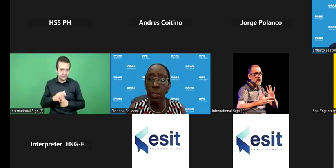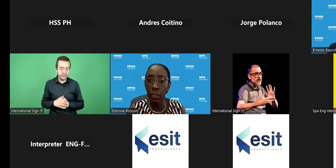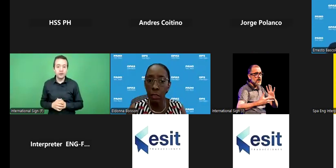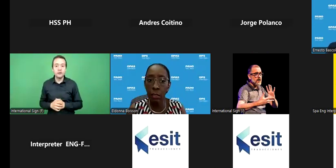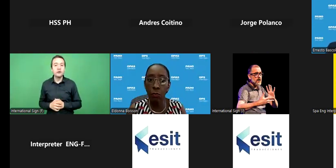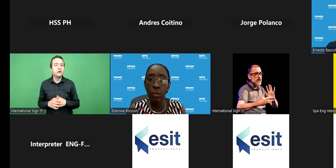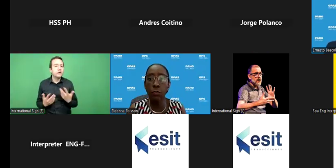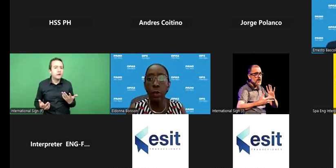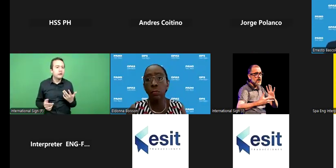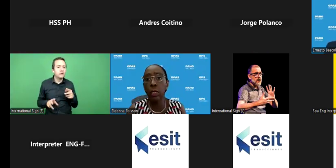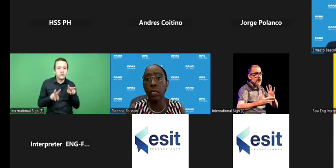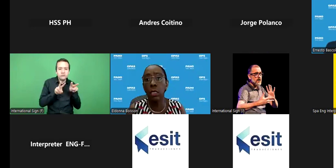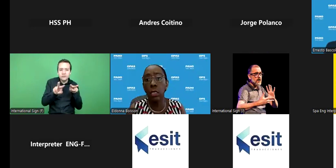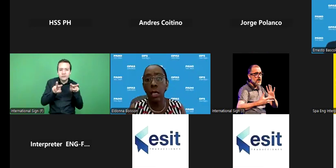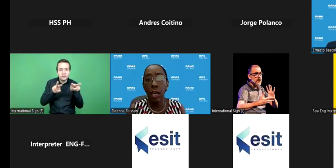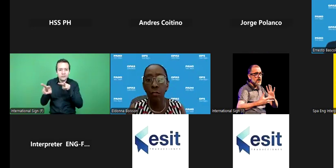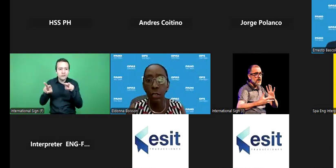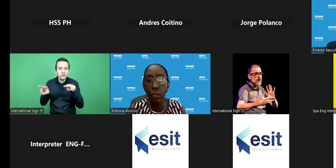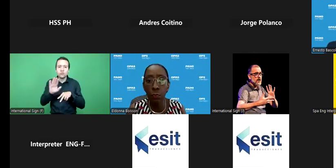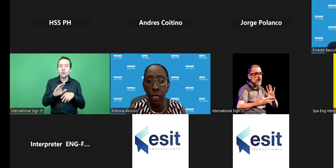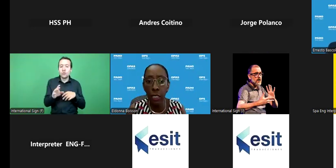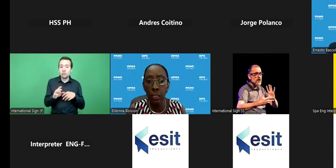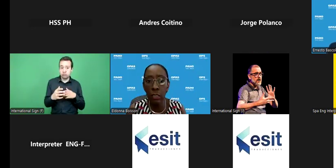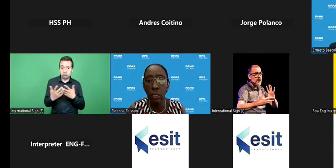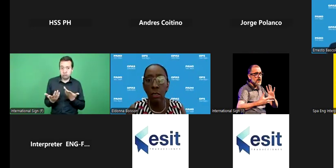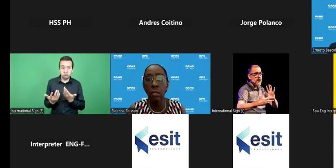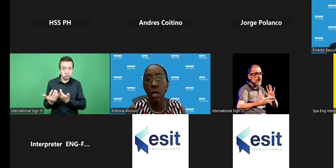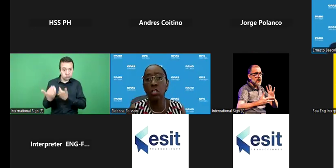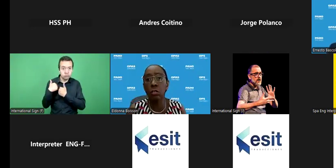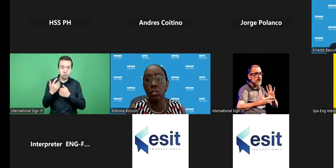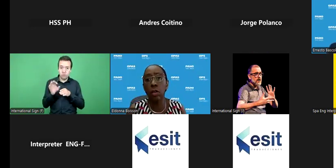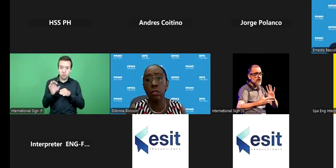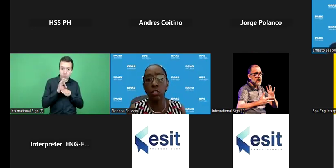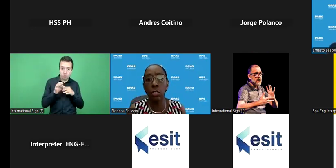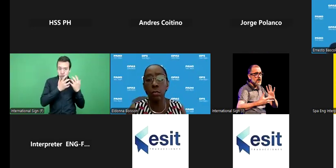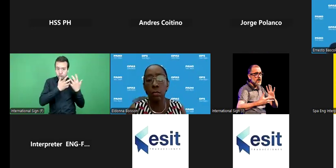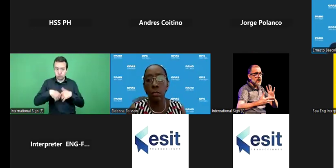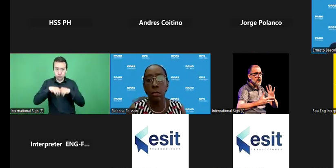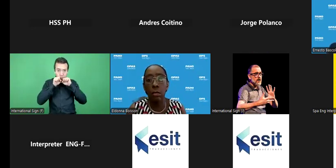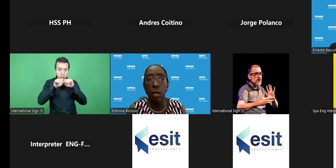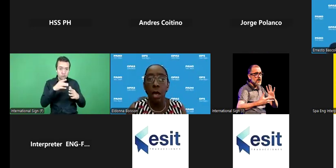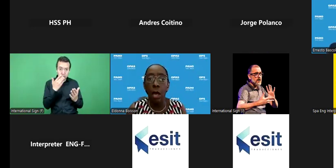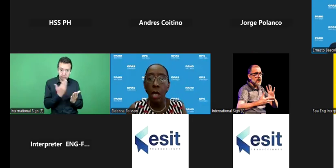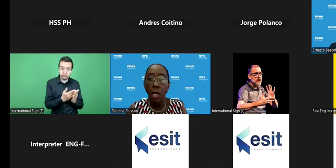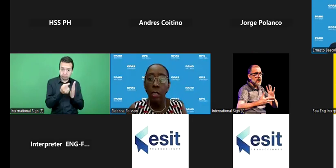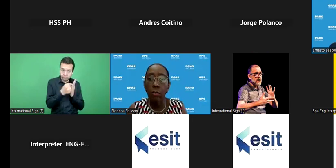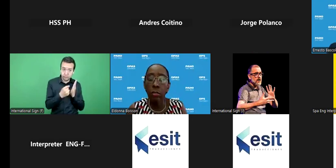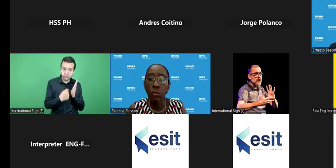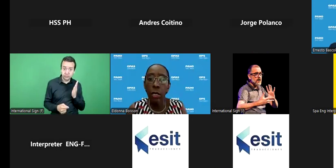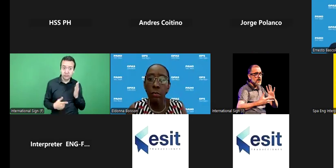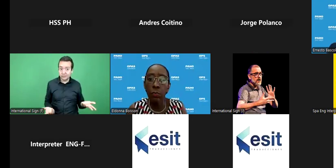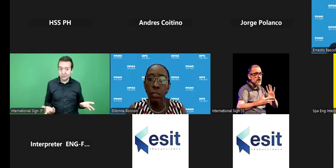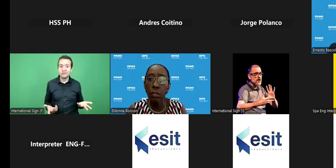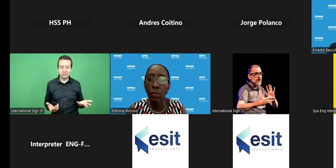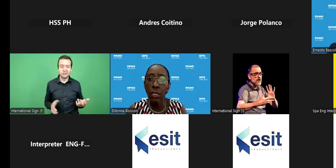the basis for developing evidence-based national strategies. It